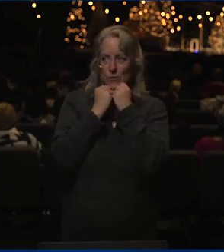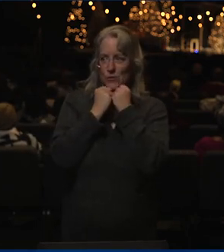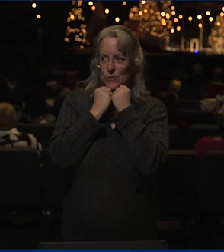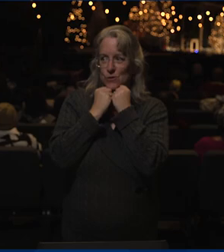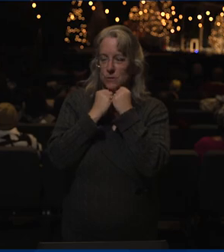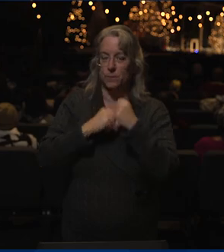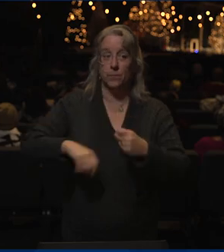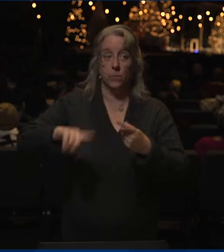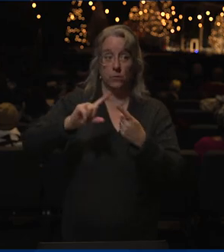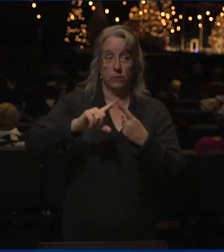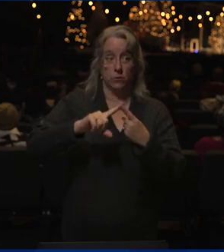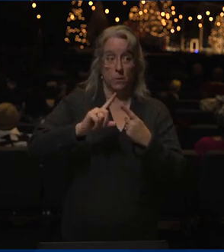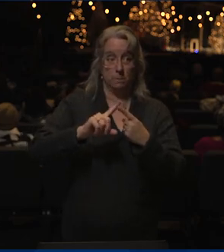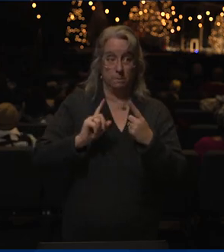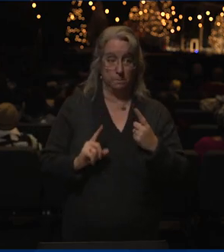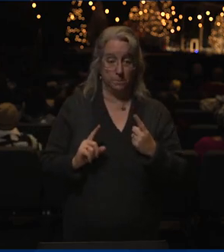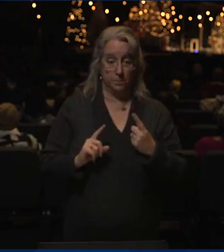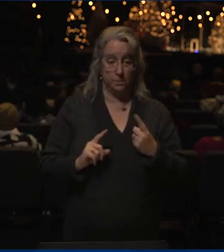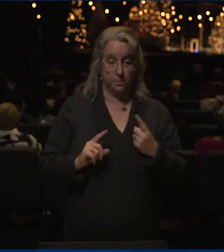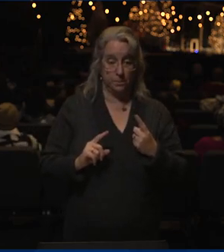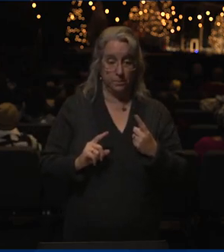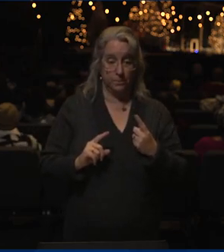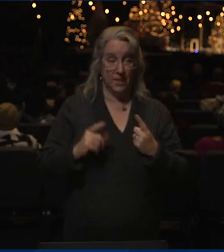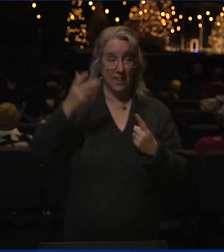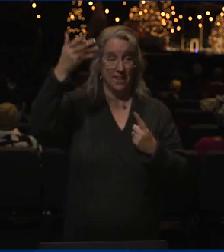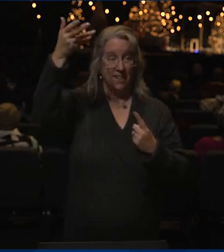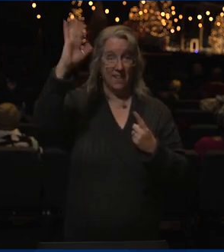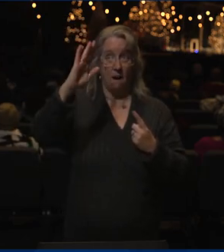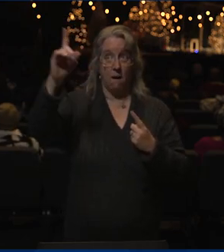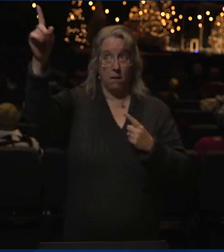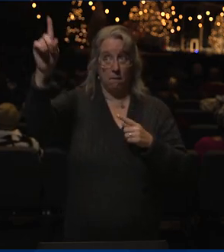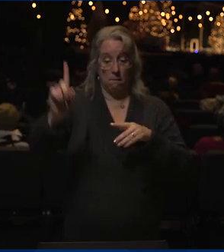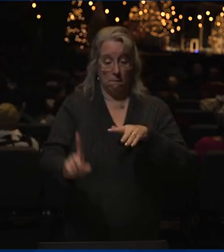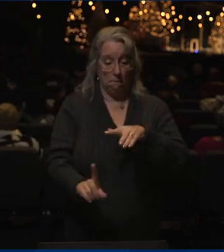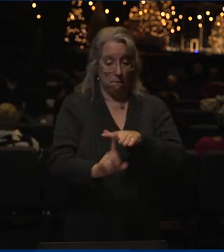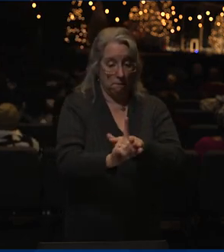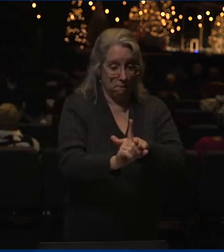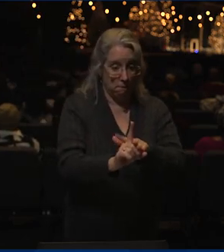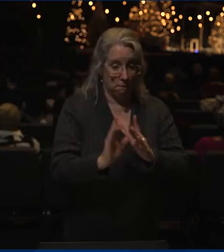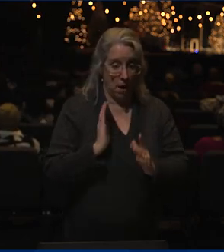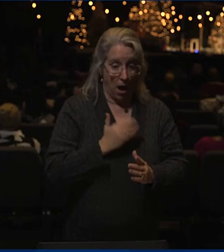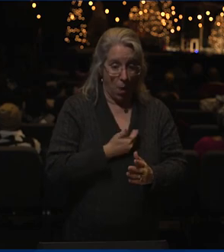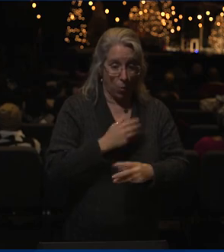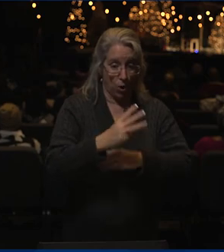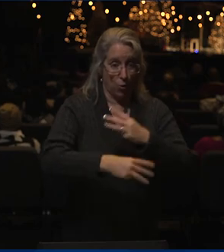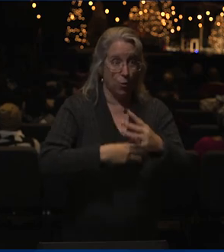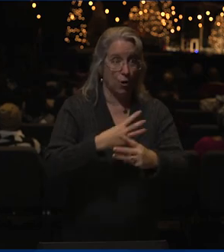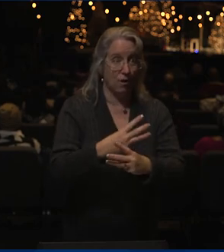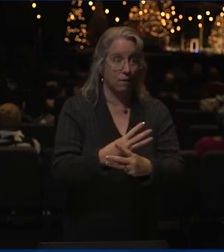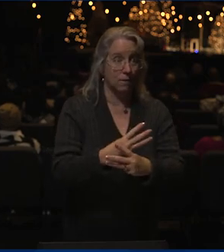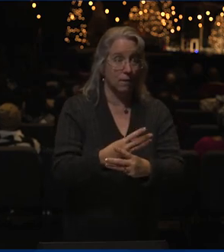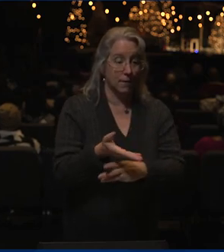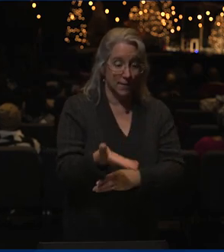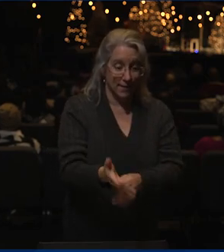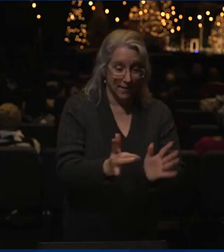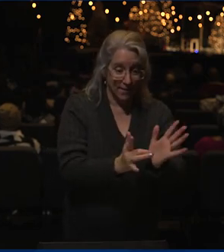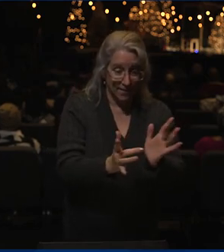this. It's that God came into the world as Jesus to be near to you.